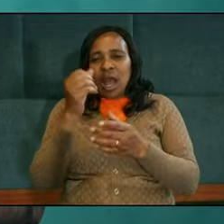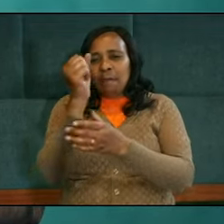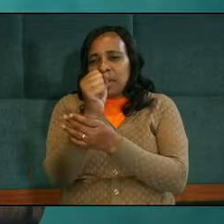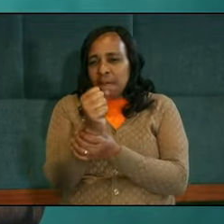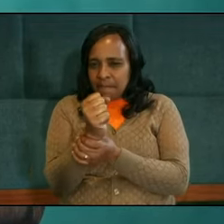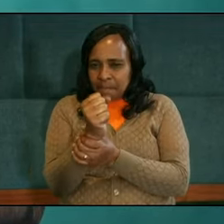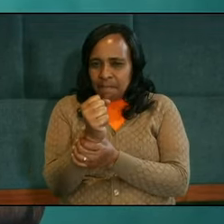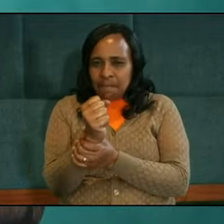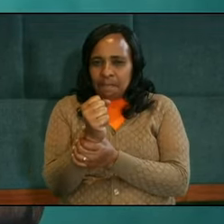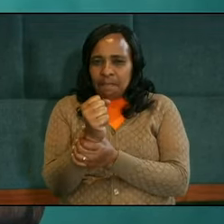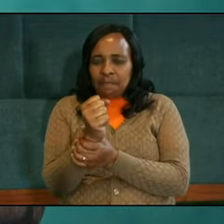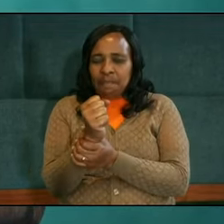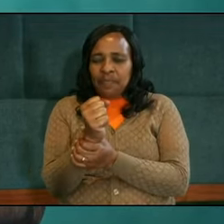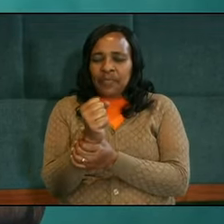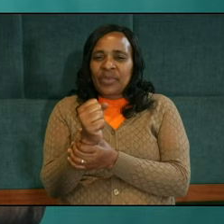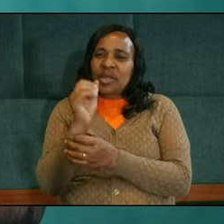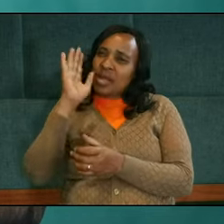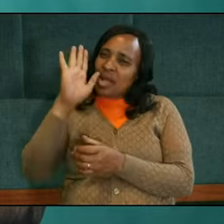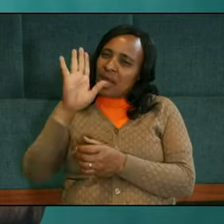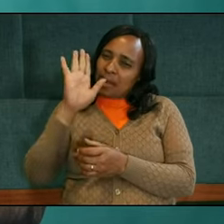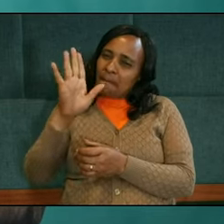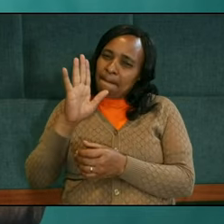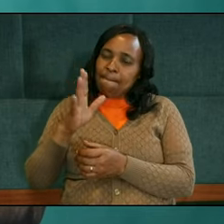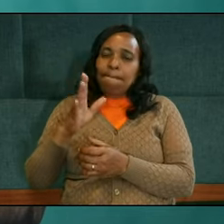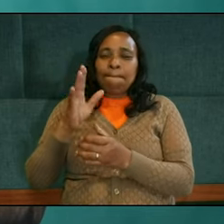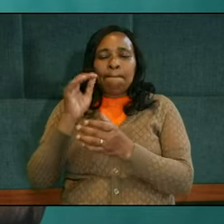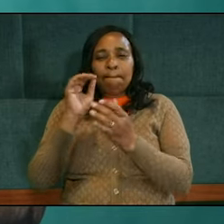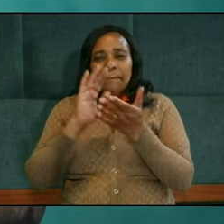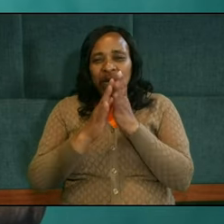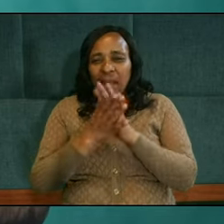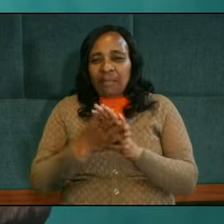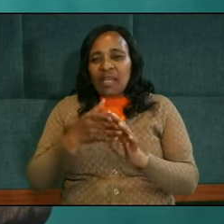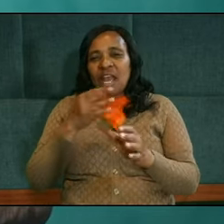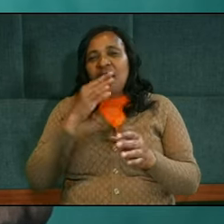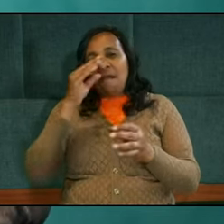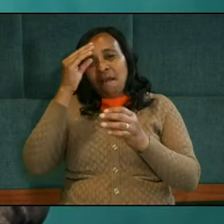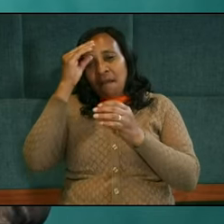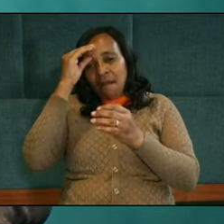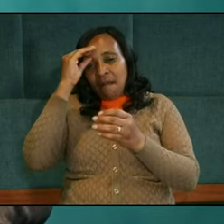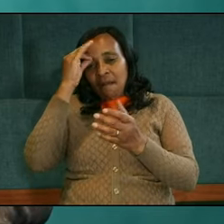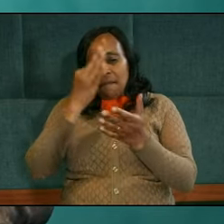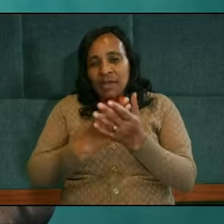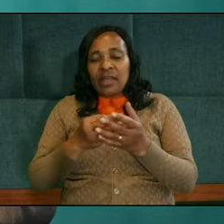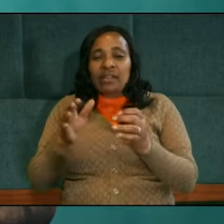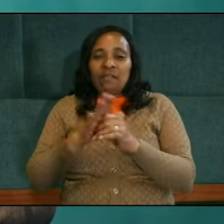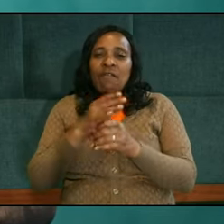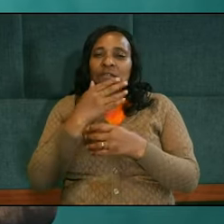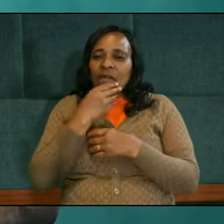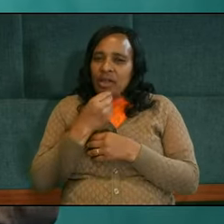one of them, mm-hmm. Him being the father of faith as well. Mm-hmm. He was able to